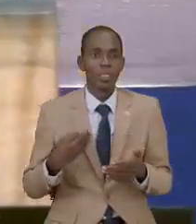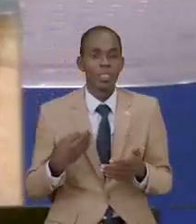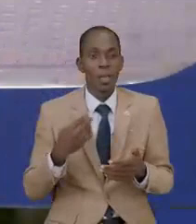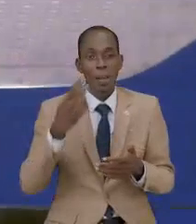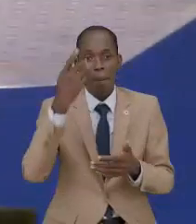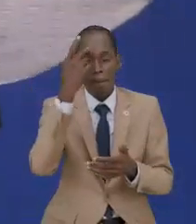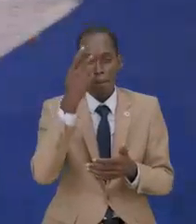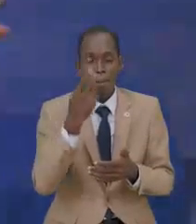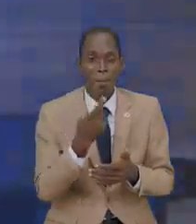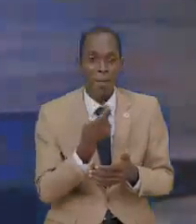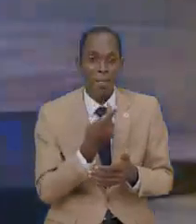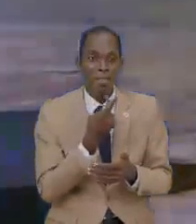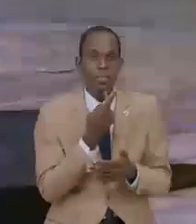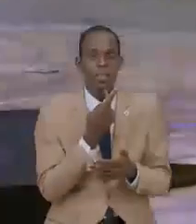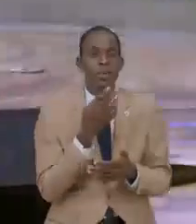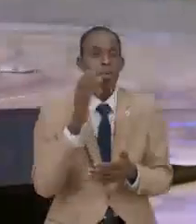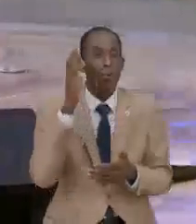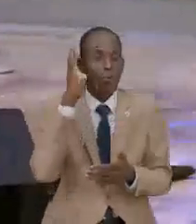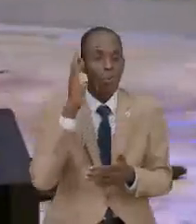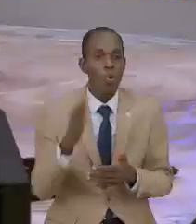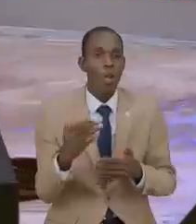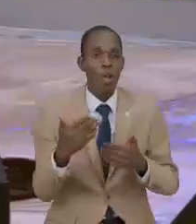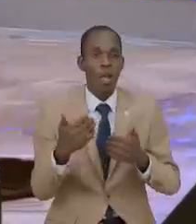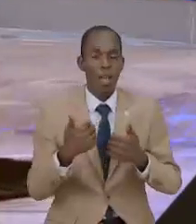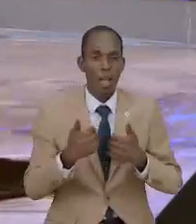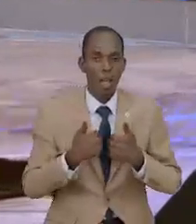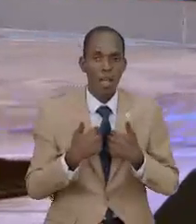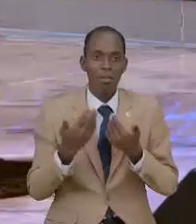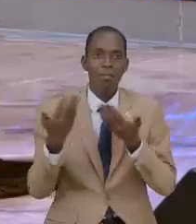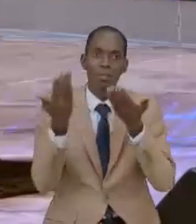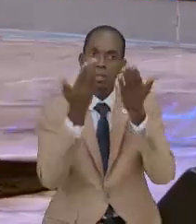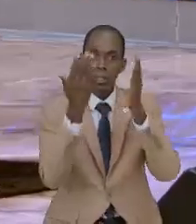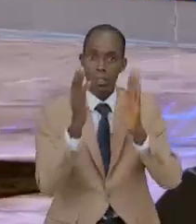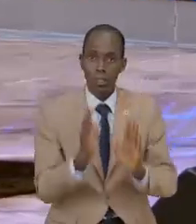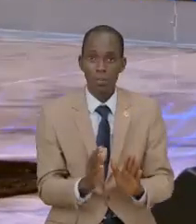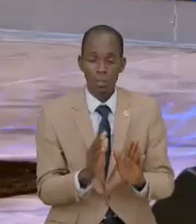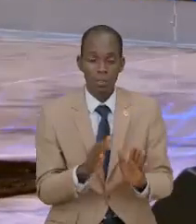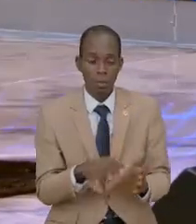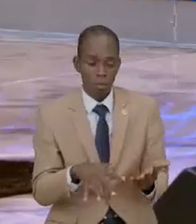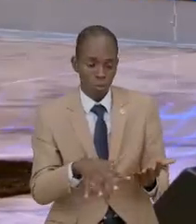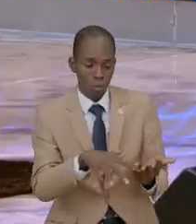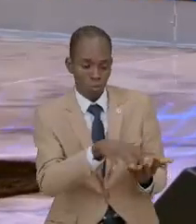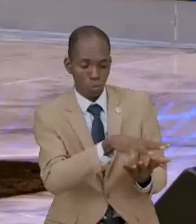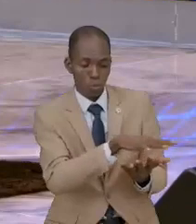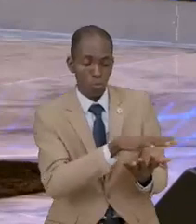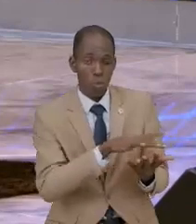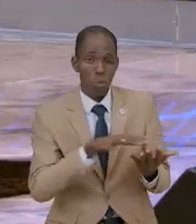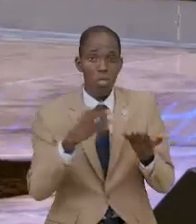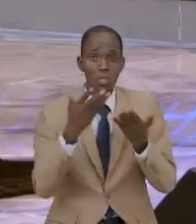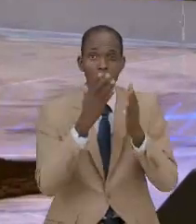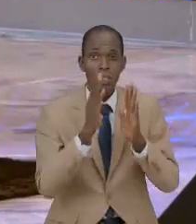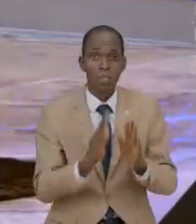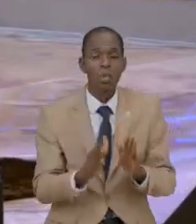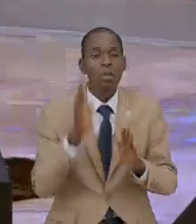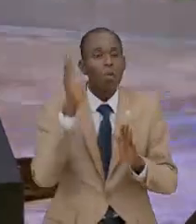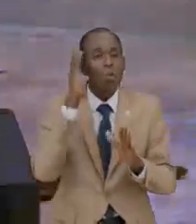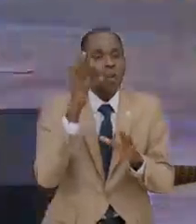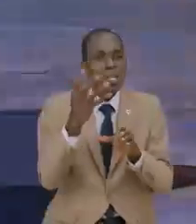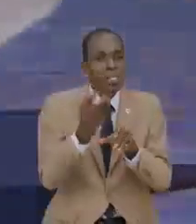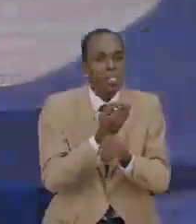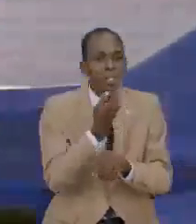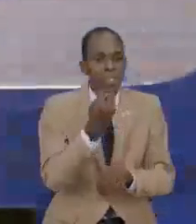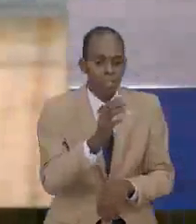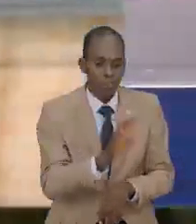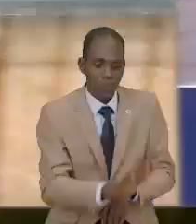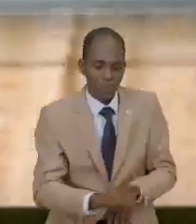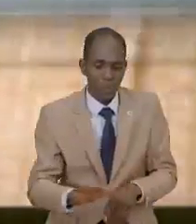parents will have servants. Those servants will take the